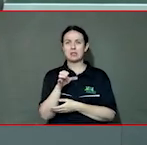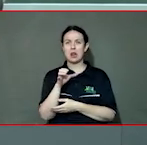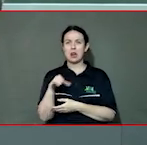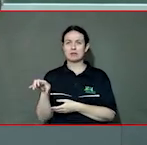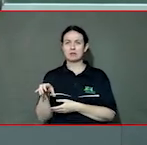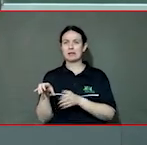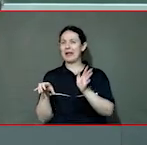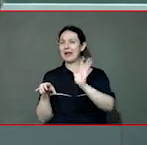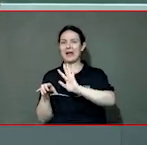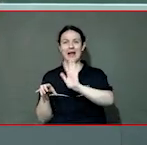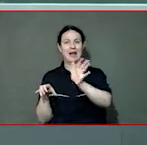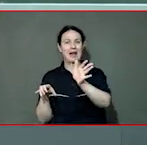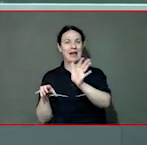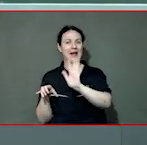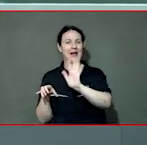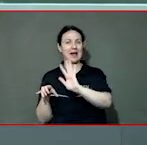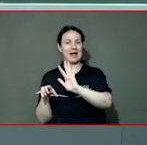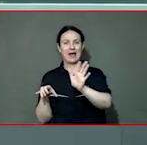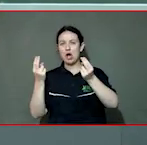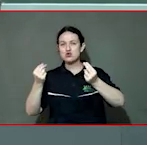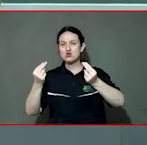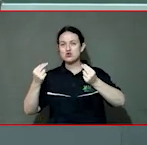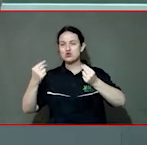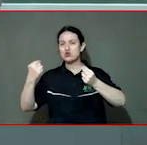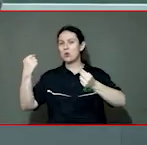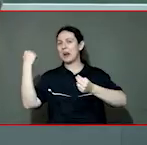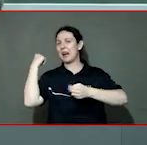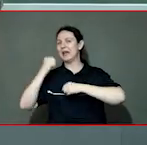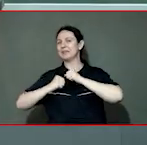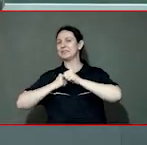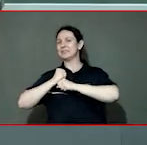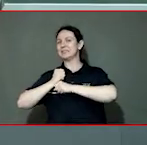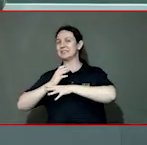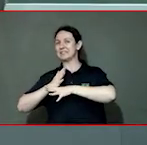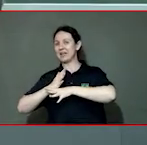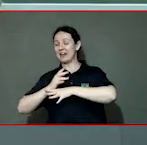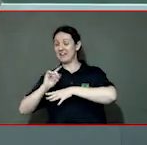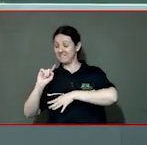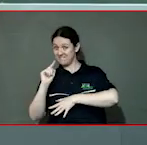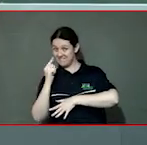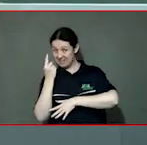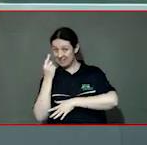There's a new panel that started last year. They want you to name the